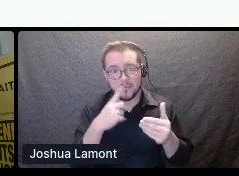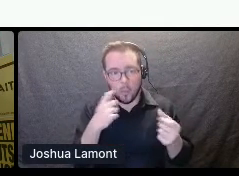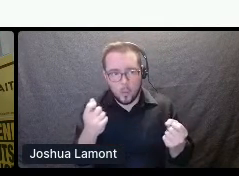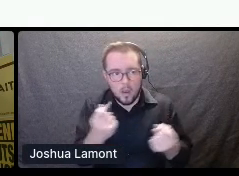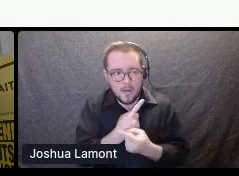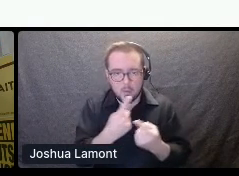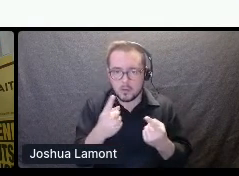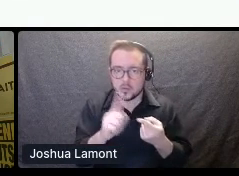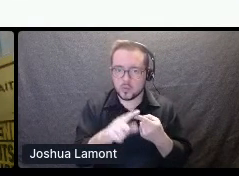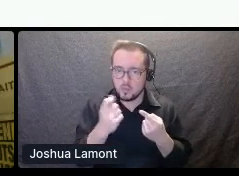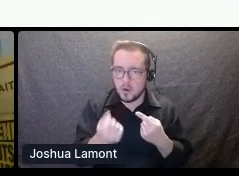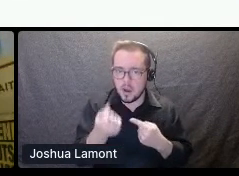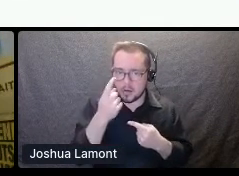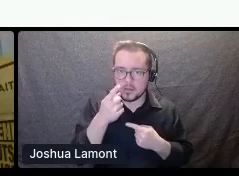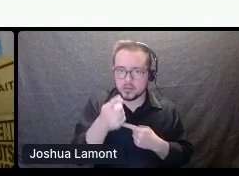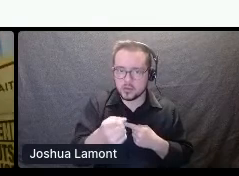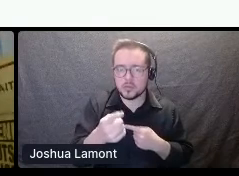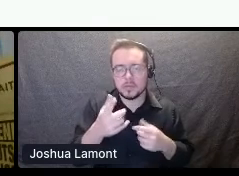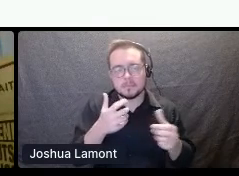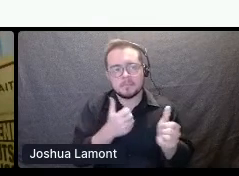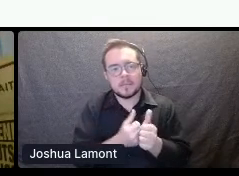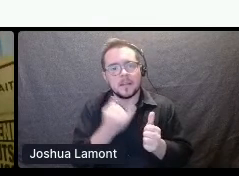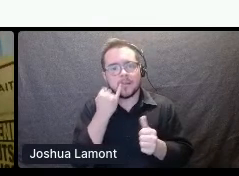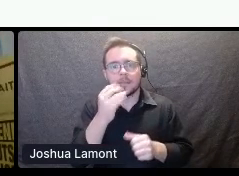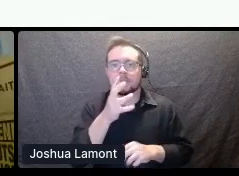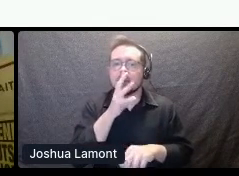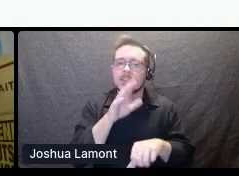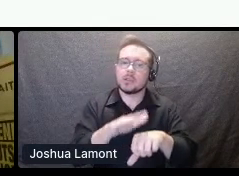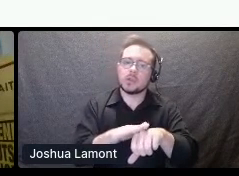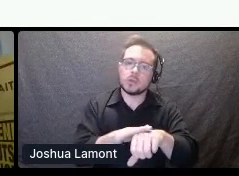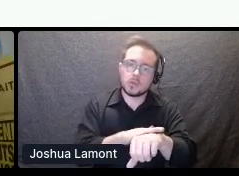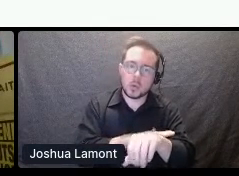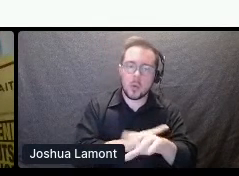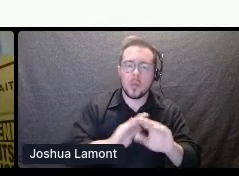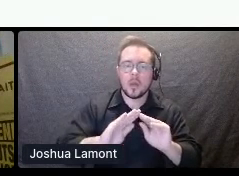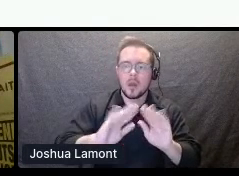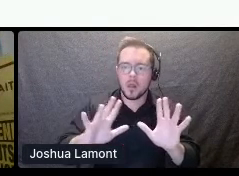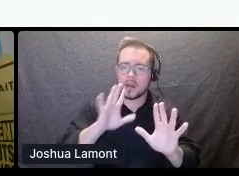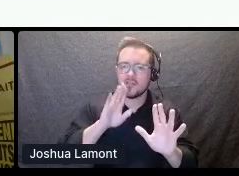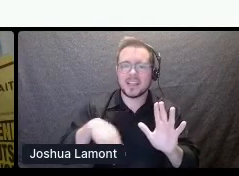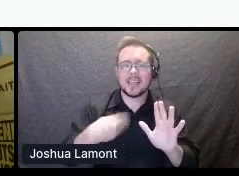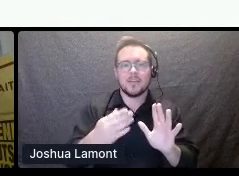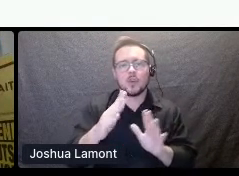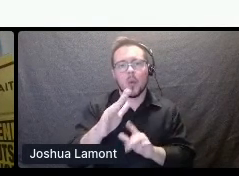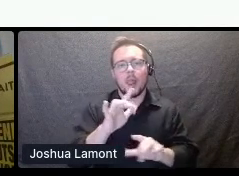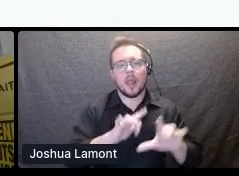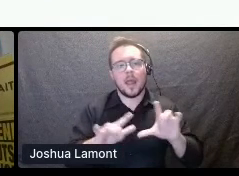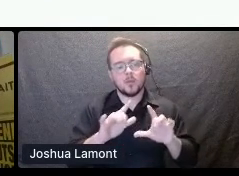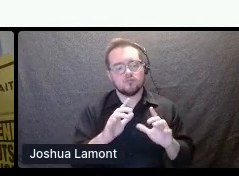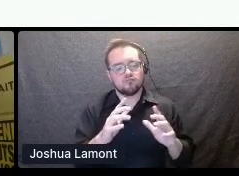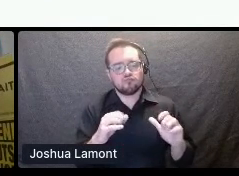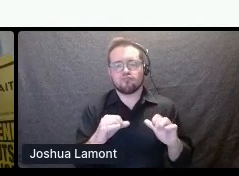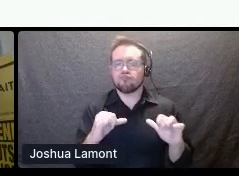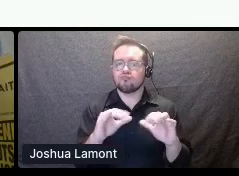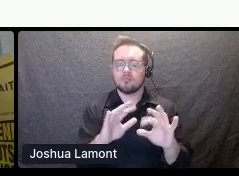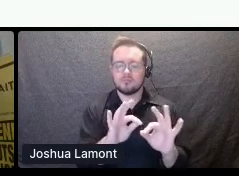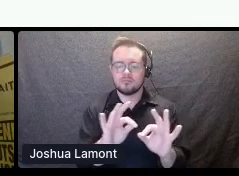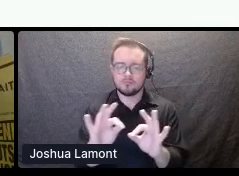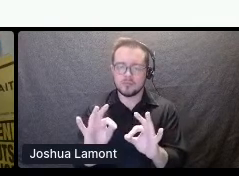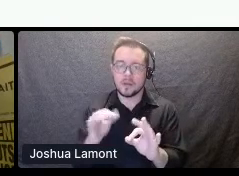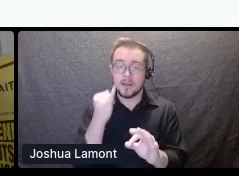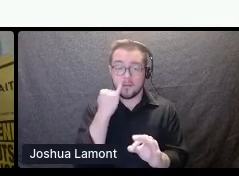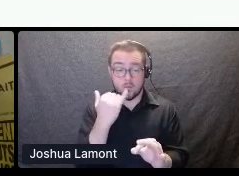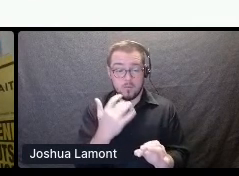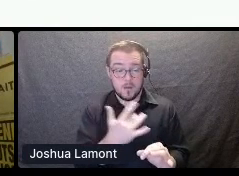you and keep up if you're speaking slowly and clearly and really giving space to your language. So if you find yourself when you're doing direct